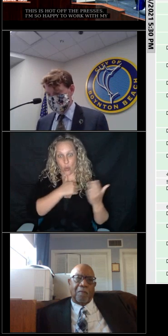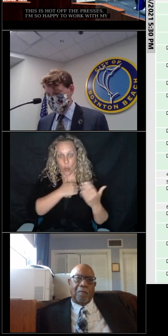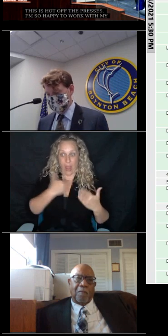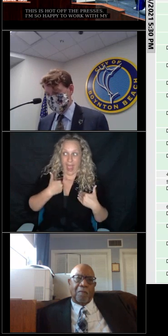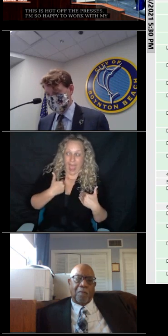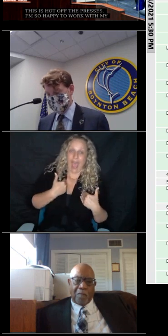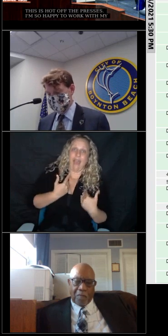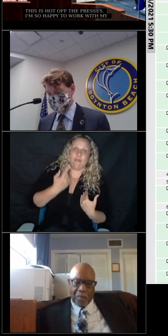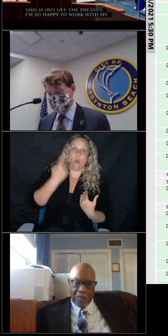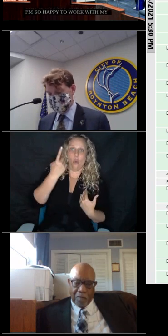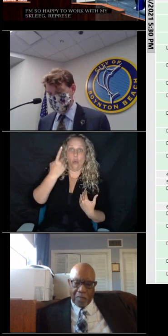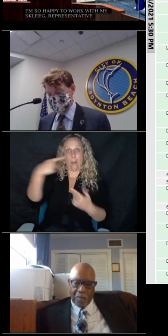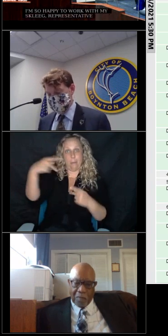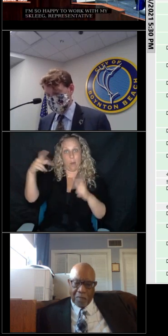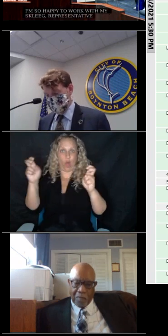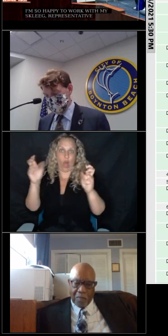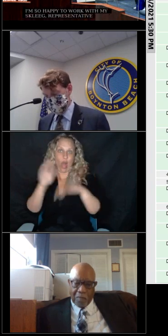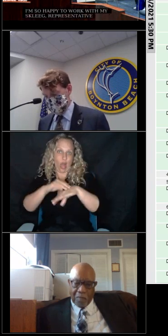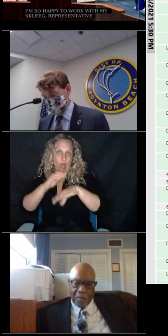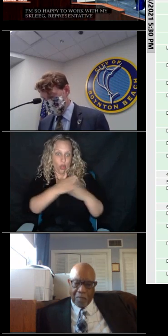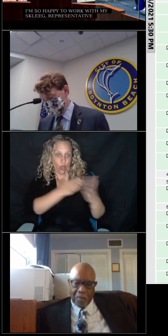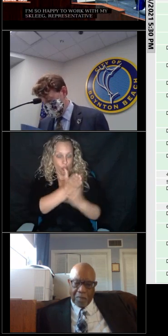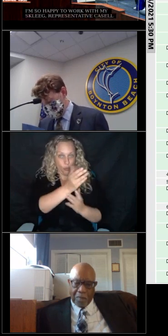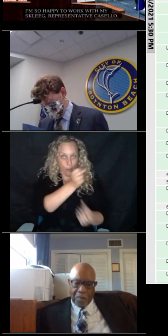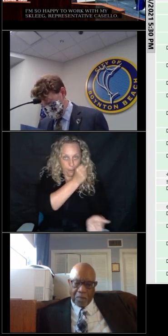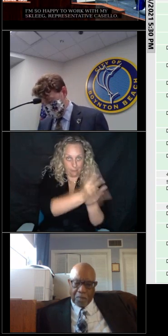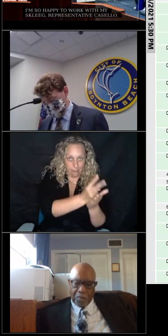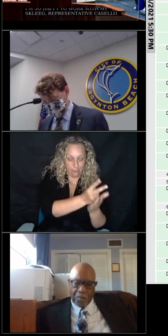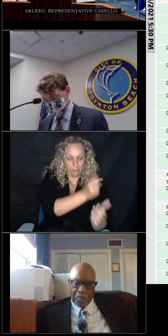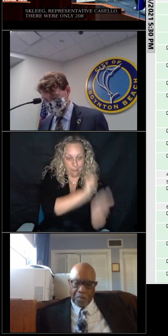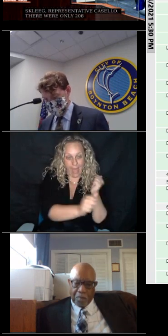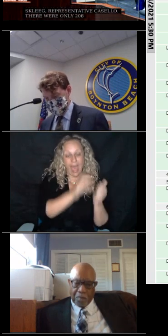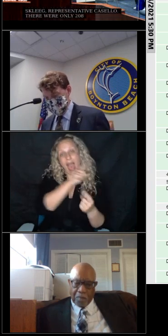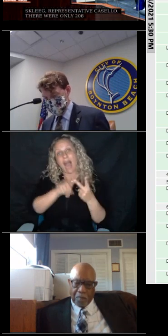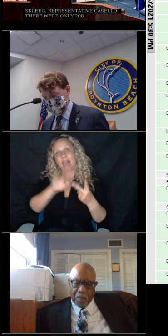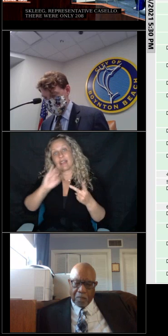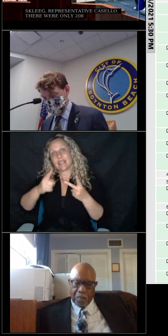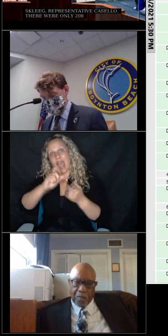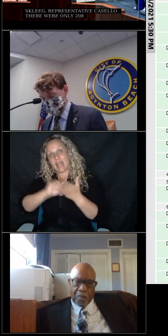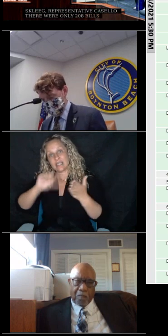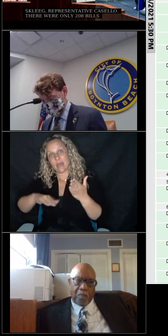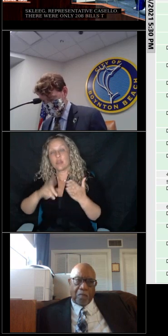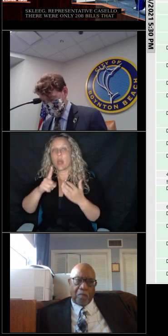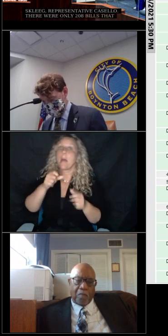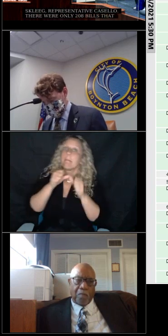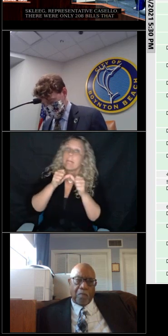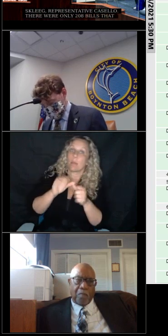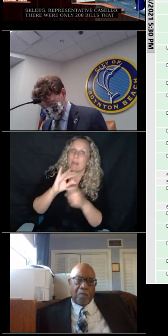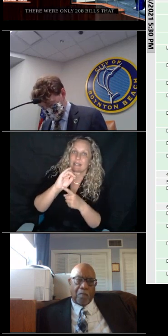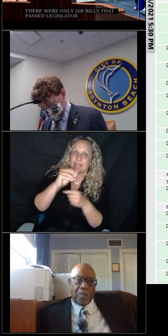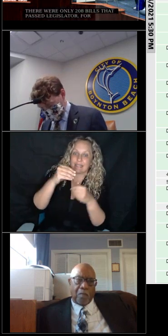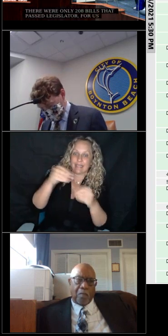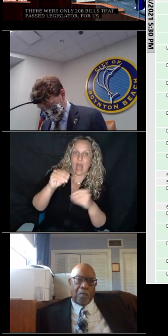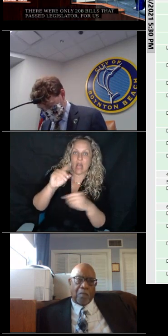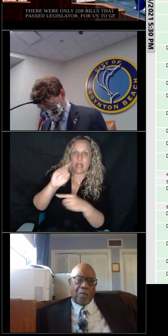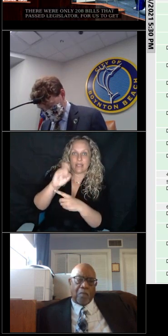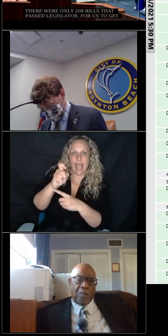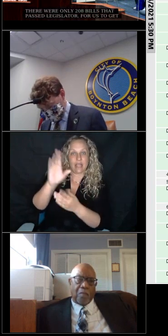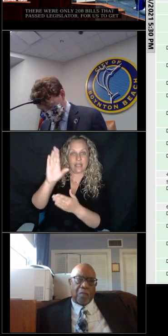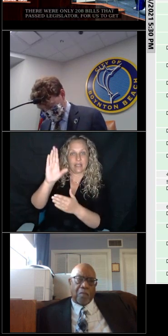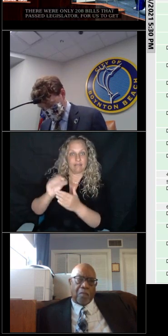alert through, as well as the sales tax exemption, which is going to be, and it's a permanent sales tax exemption, so it's going to be really